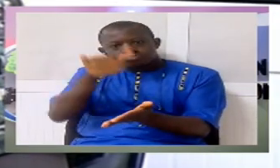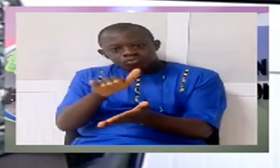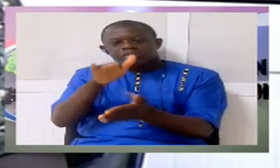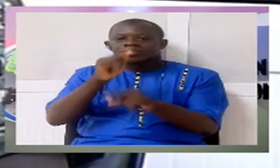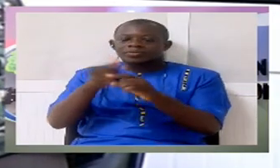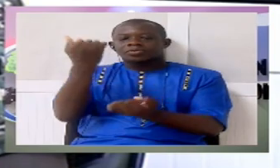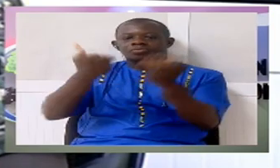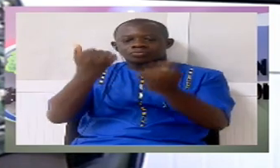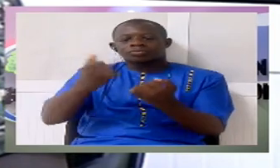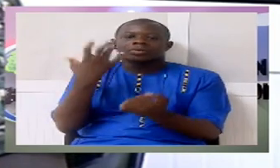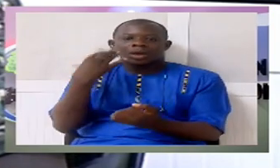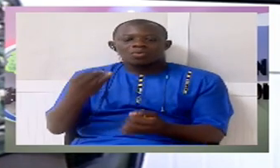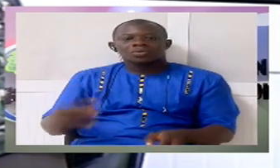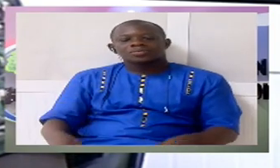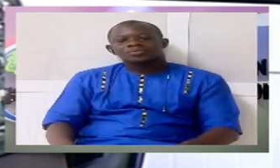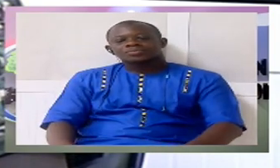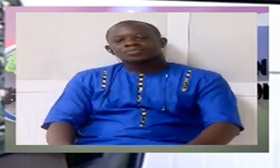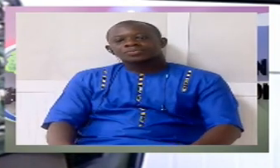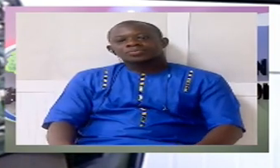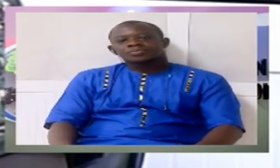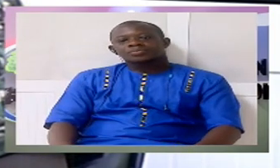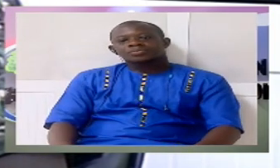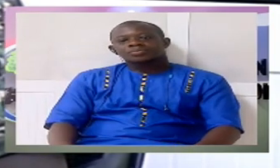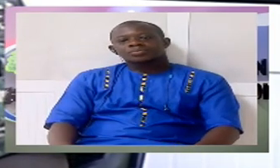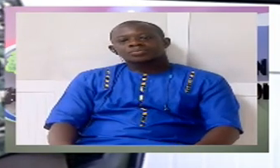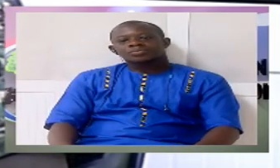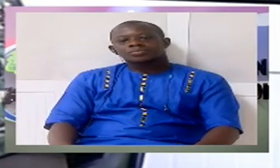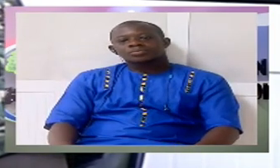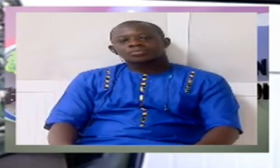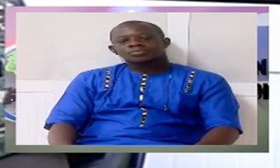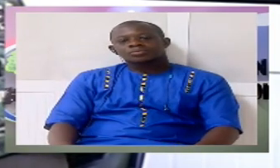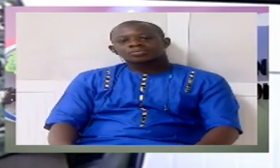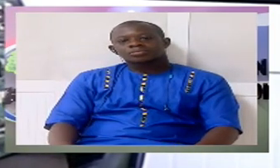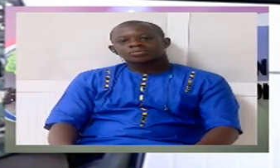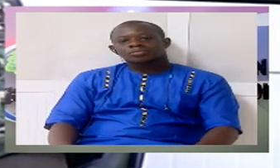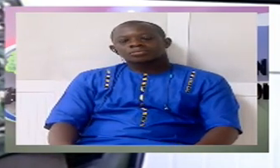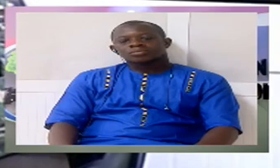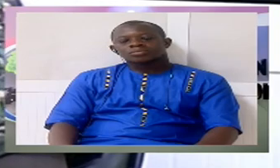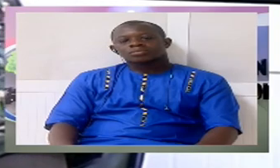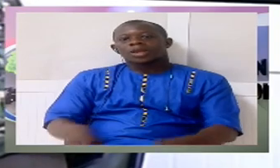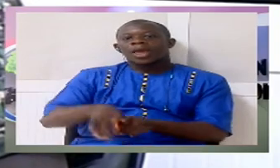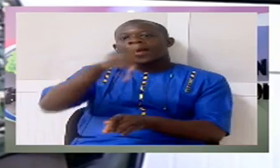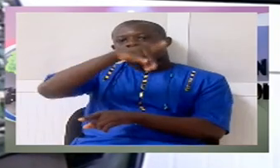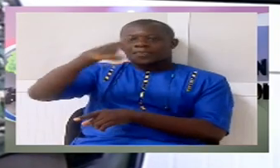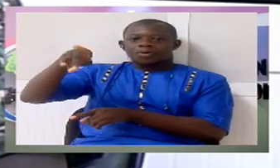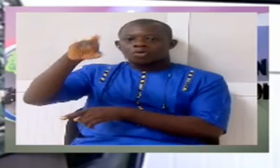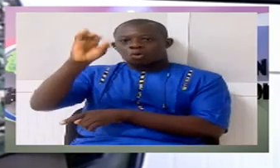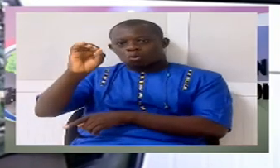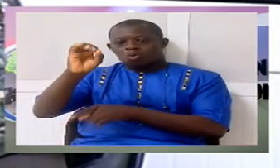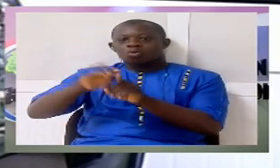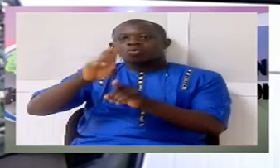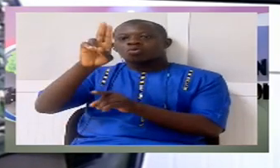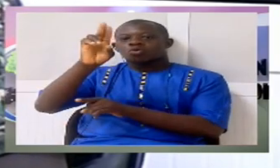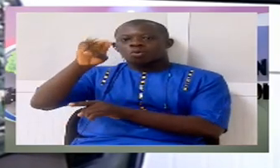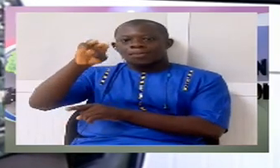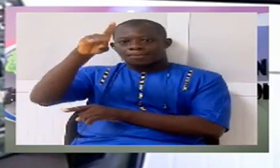wanyi tanka wala denwara yoka. Okay, PPO bi umpa mokarwane convoy bi na move or convoy slow down. The PPO umpa